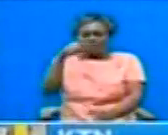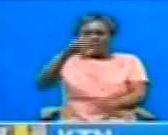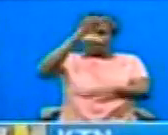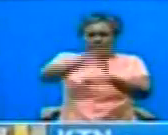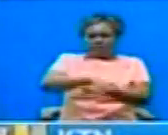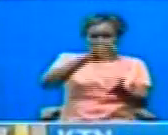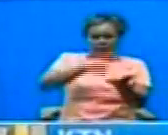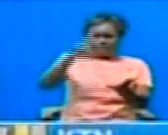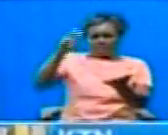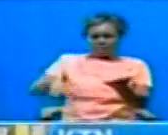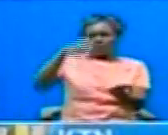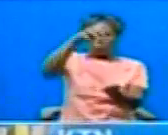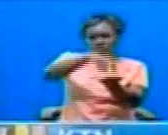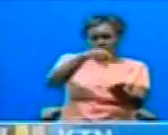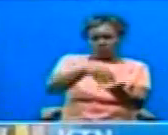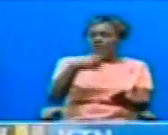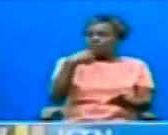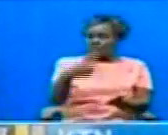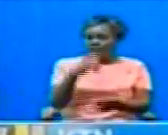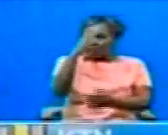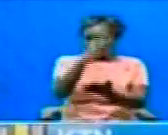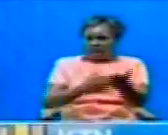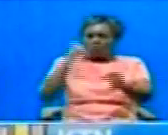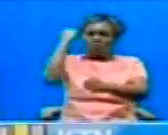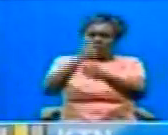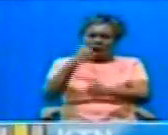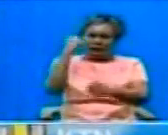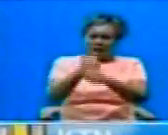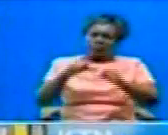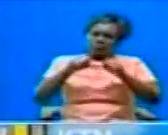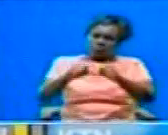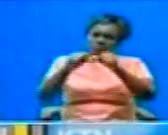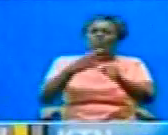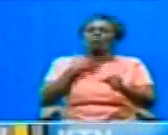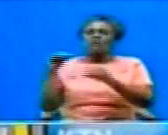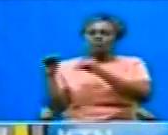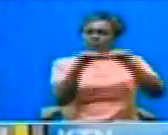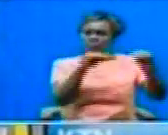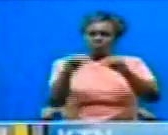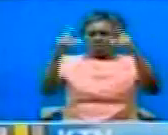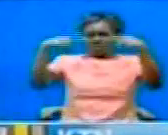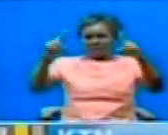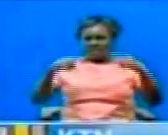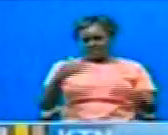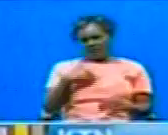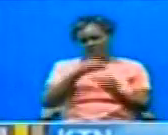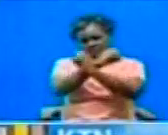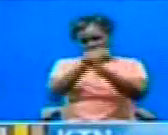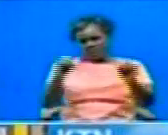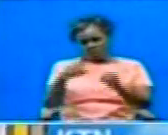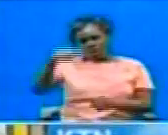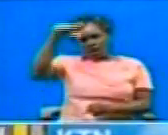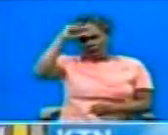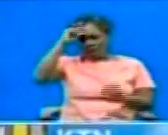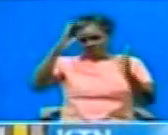advantage of the situation. They claim some of the workers have been constantly seeking transfers with no success. The Mandera Governor